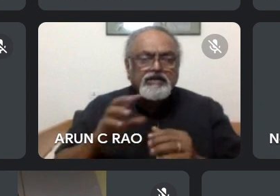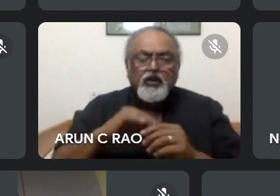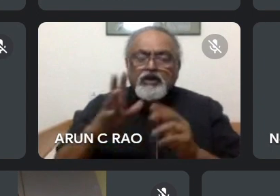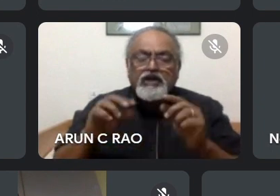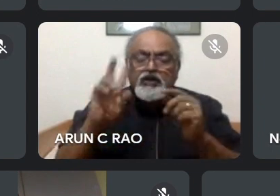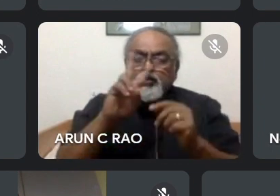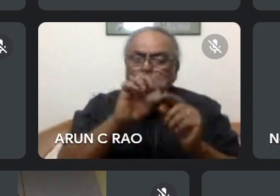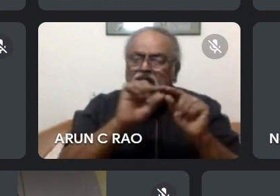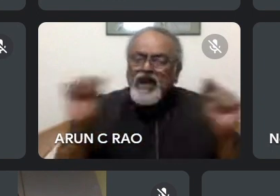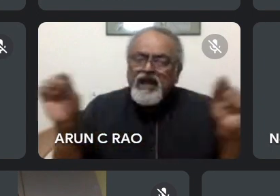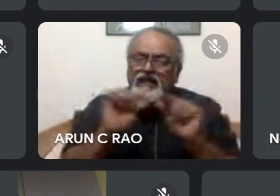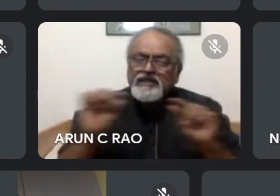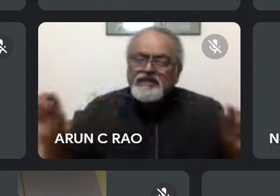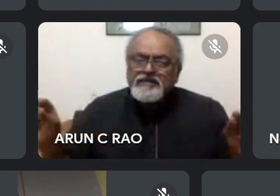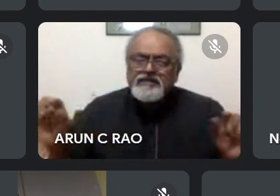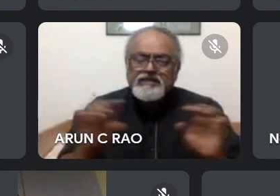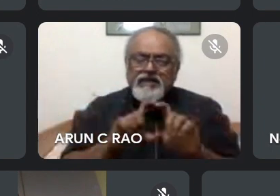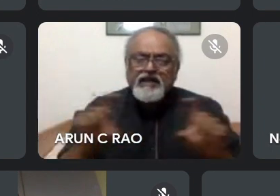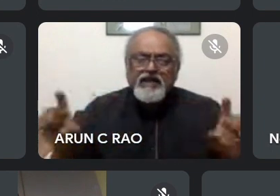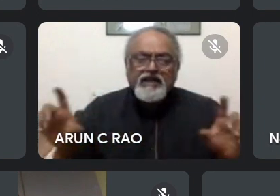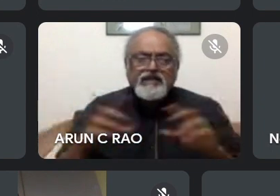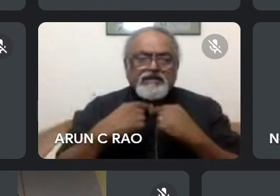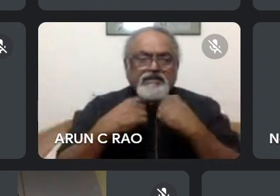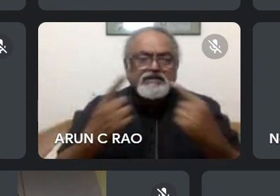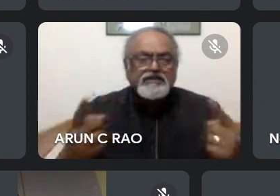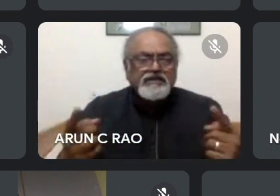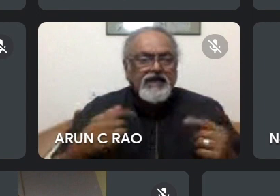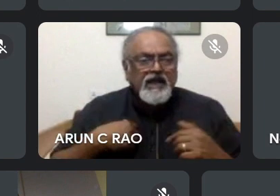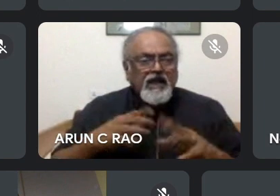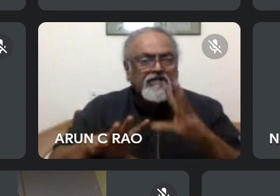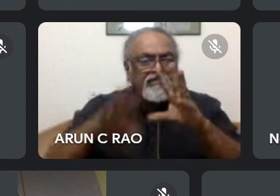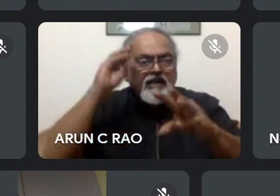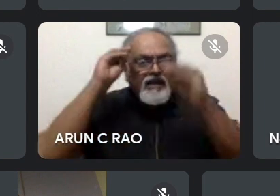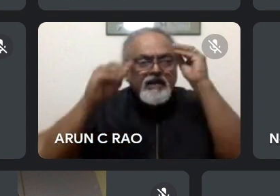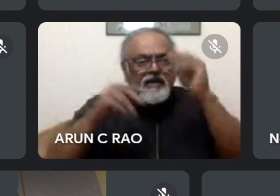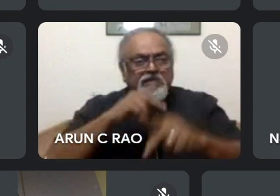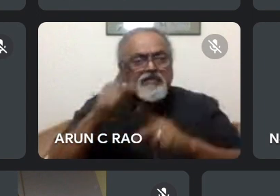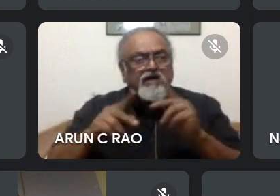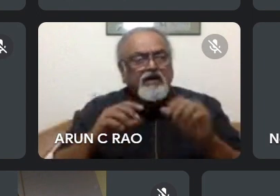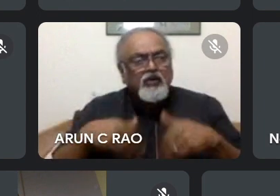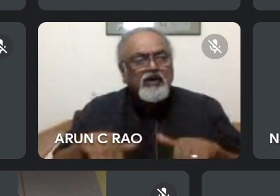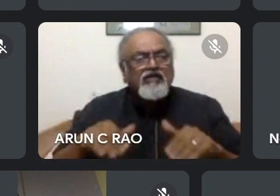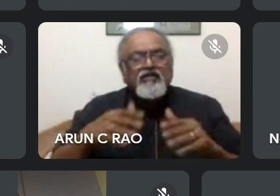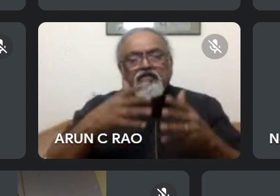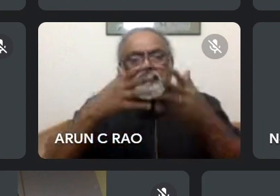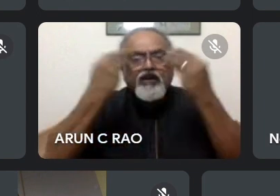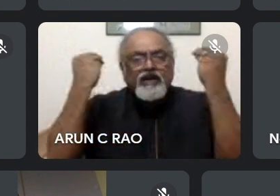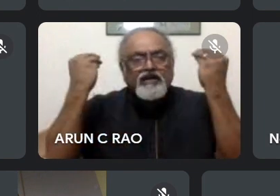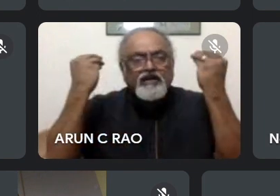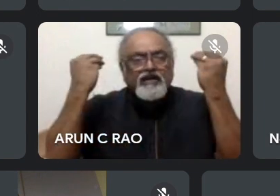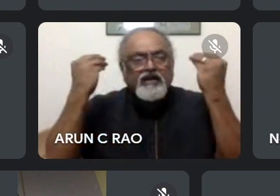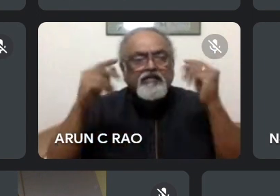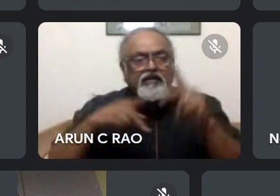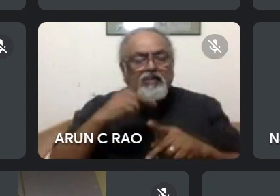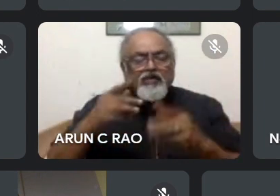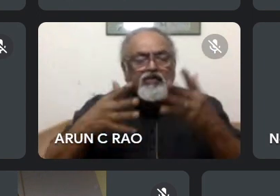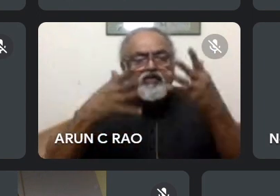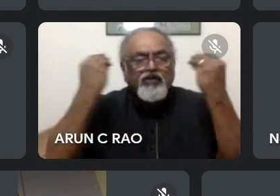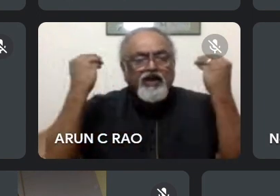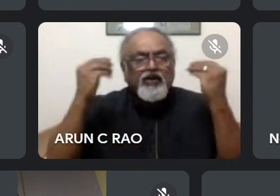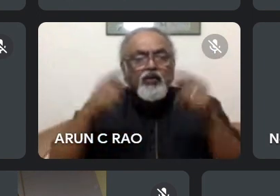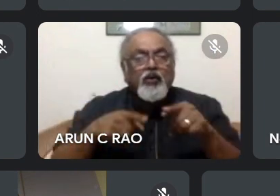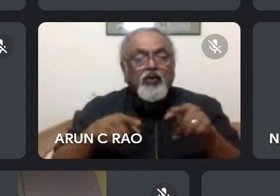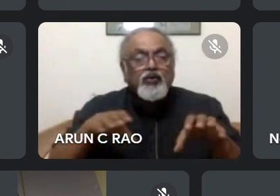lines. So the quote goes like this: I've learned that people will forget what you said, people will forget what